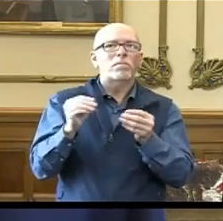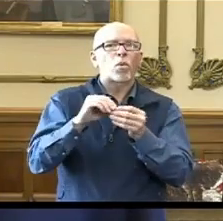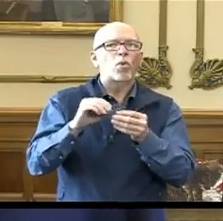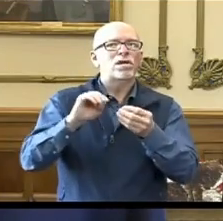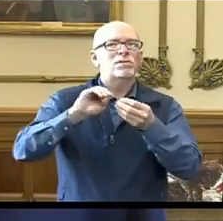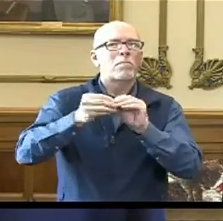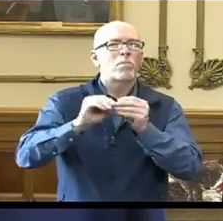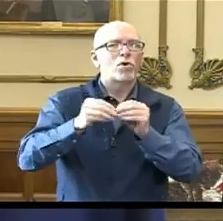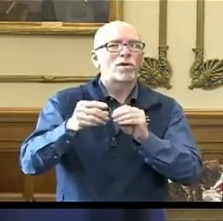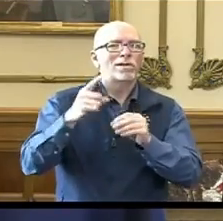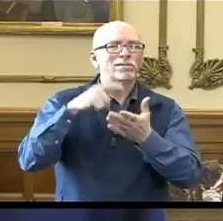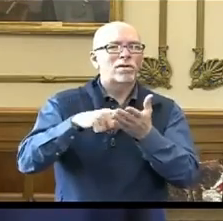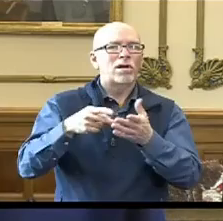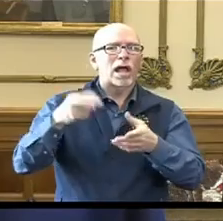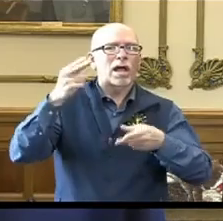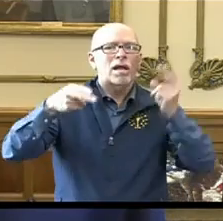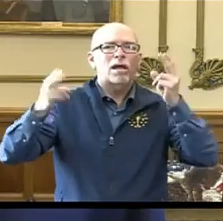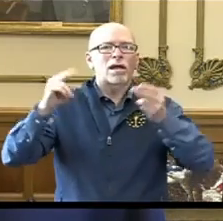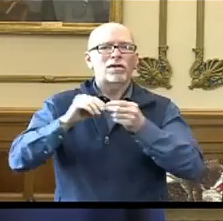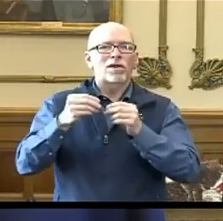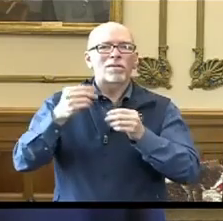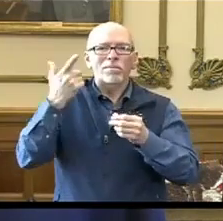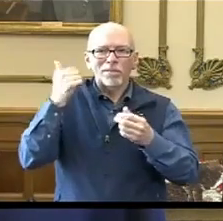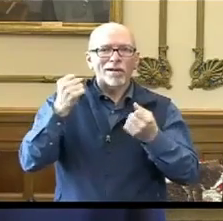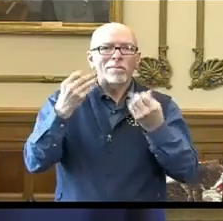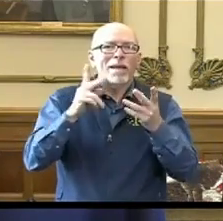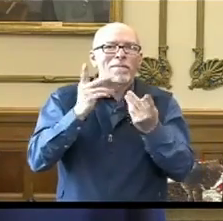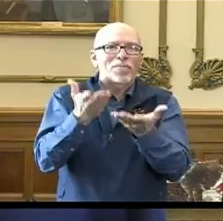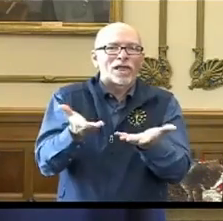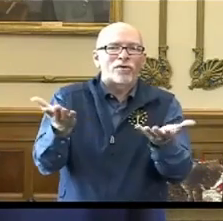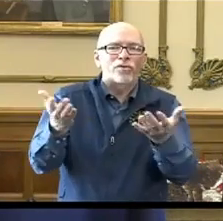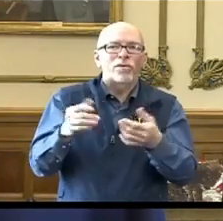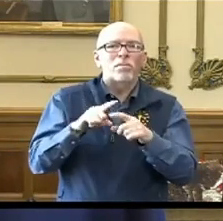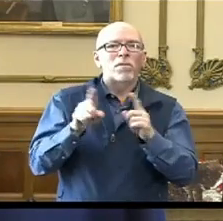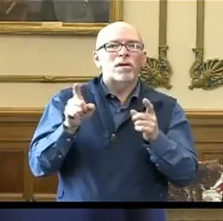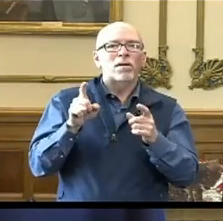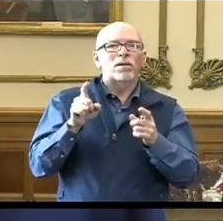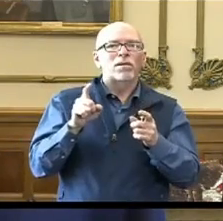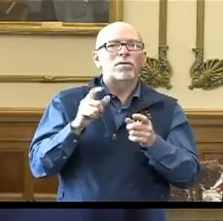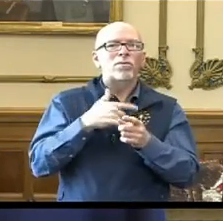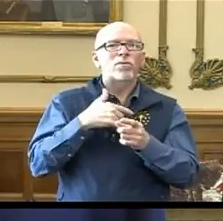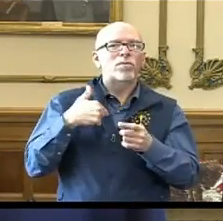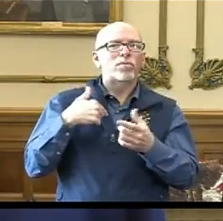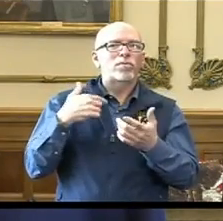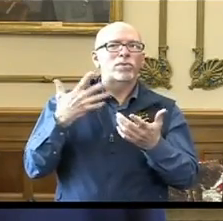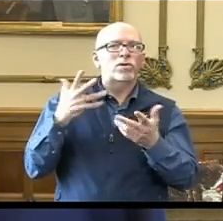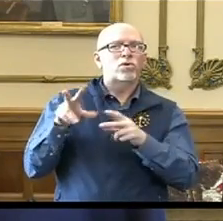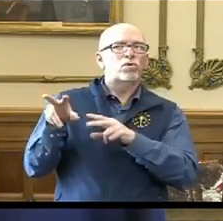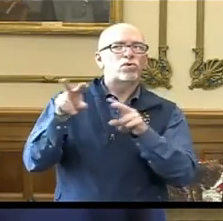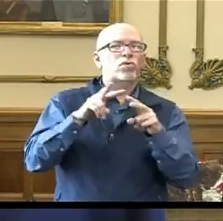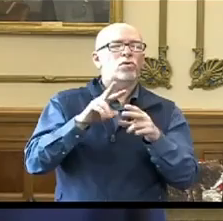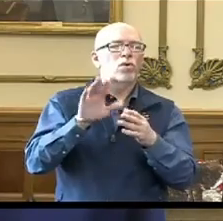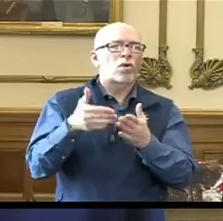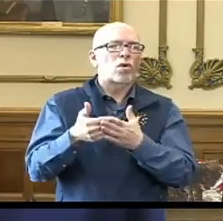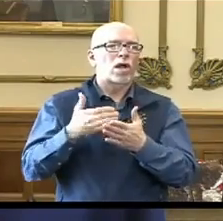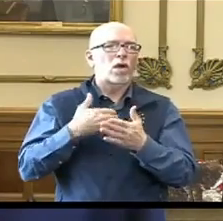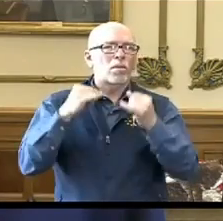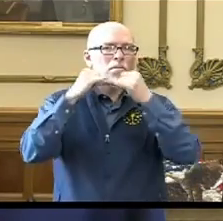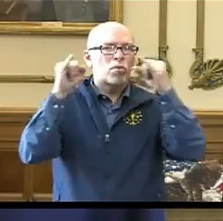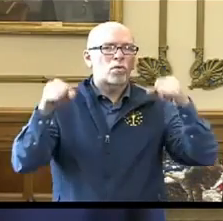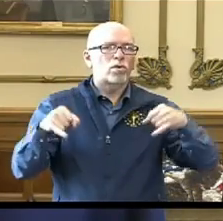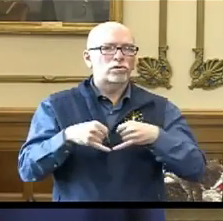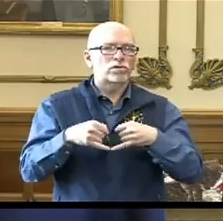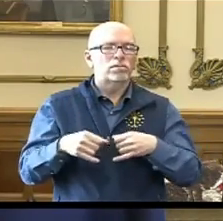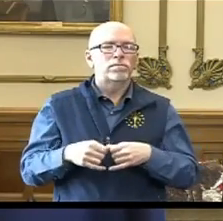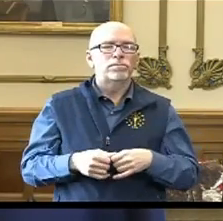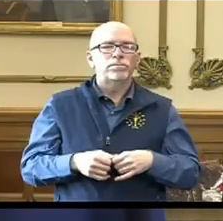so elevated just because of the sheer numbers. But we're looking at all of our borders.